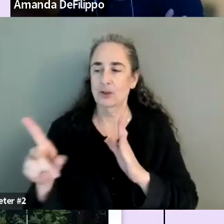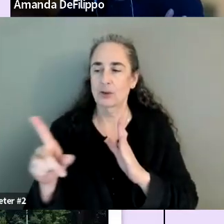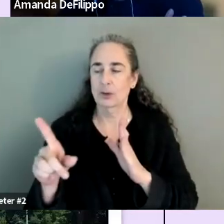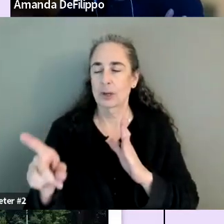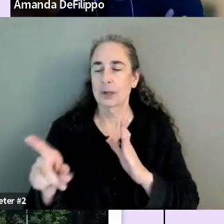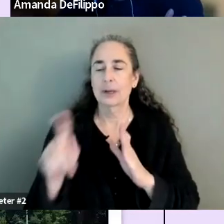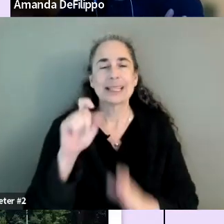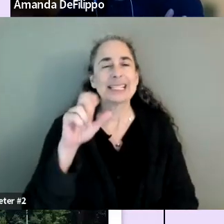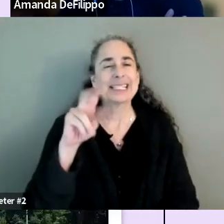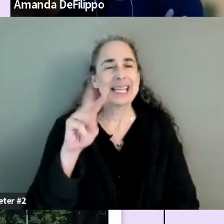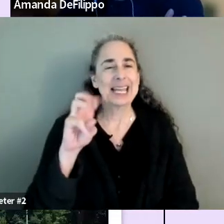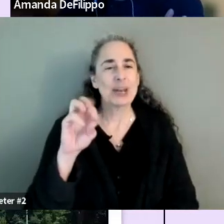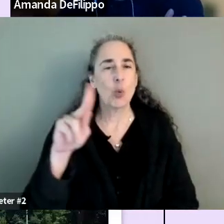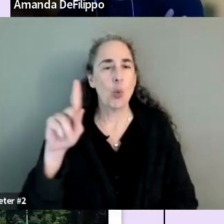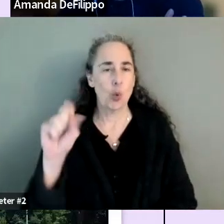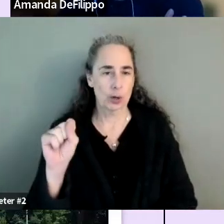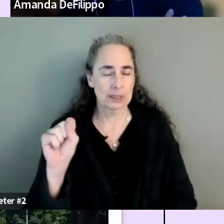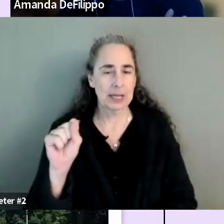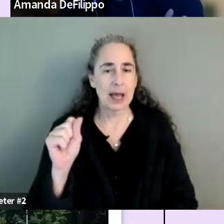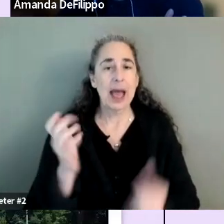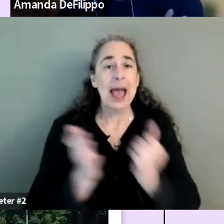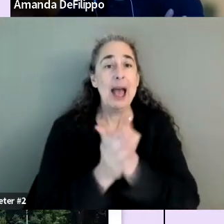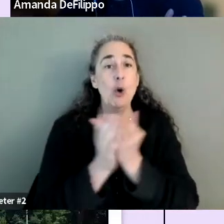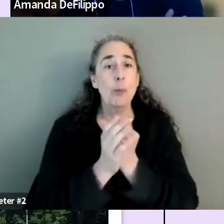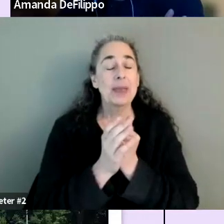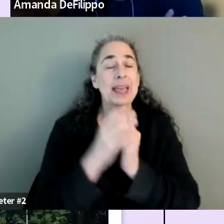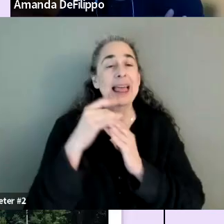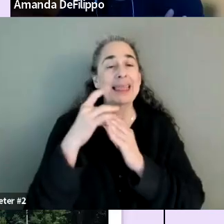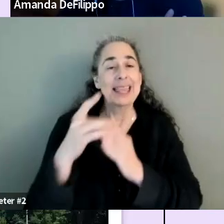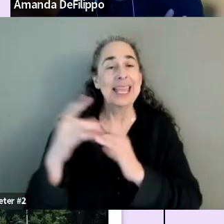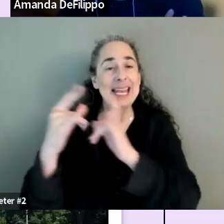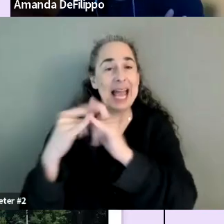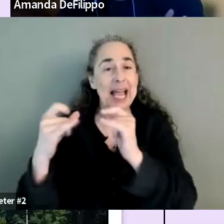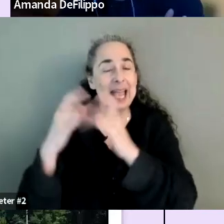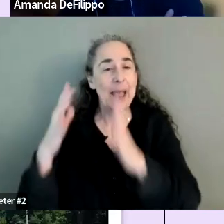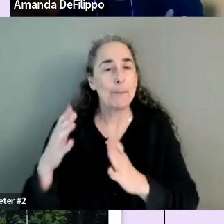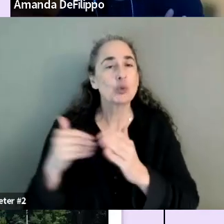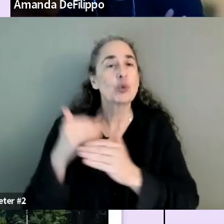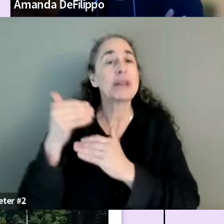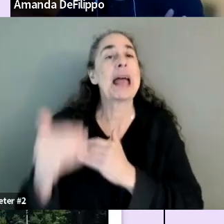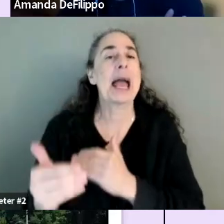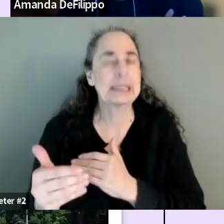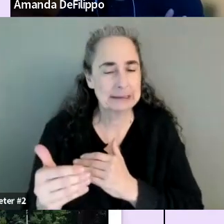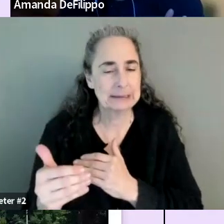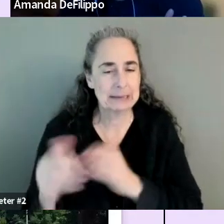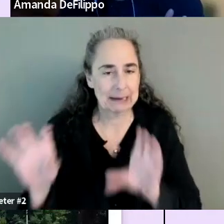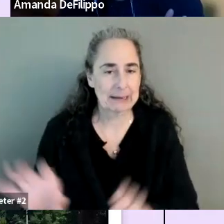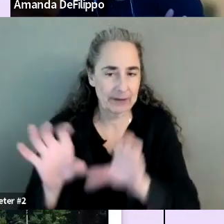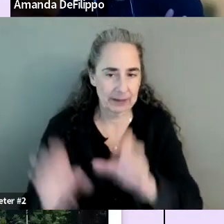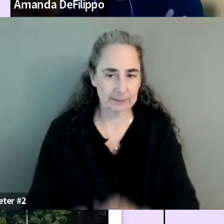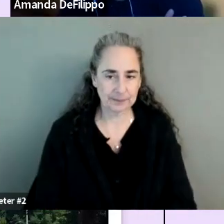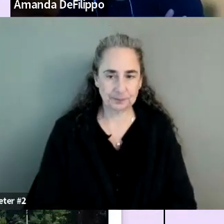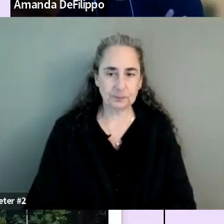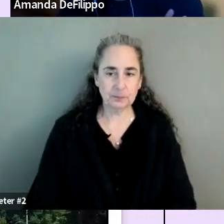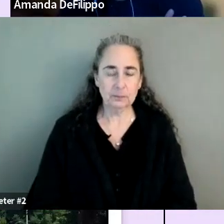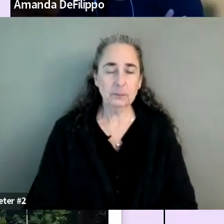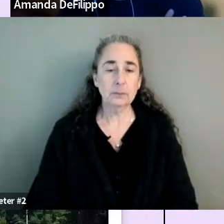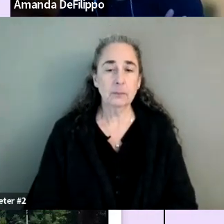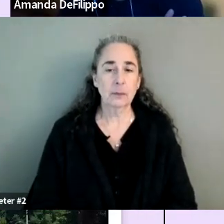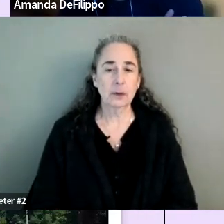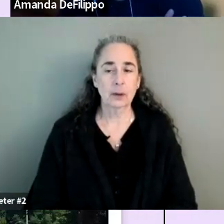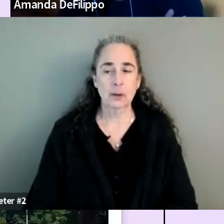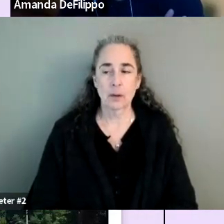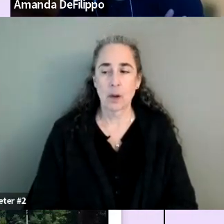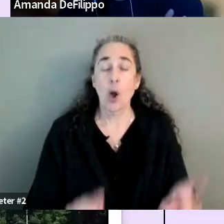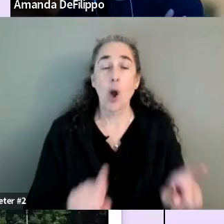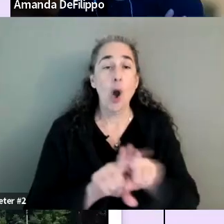TeenWorks helping lead a camper to the next activity. In addition to these